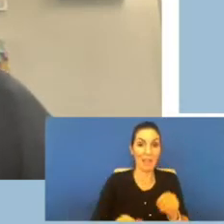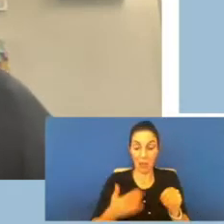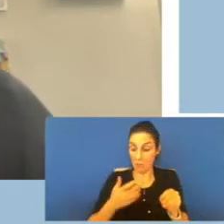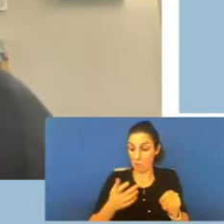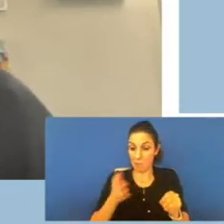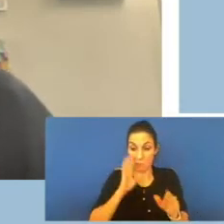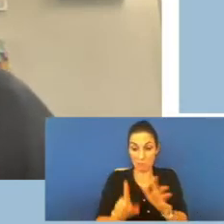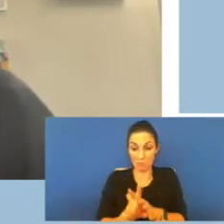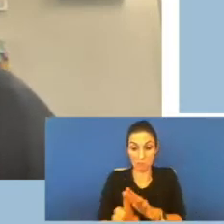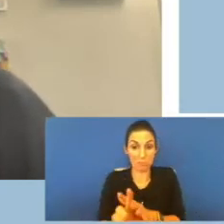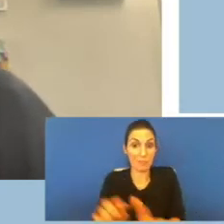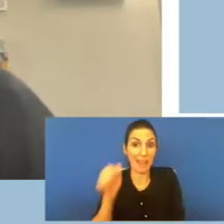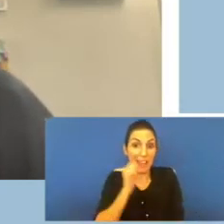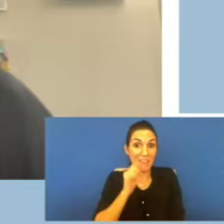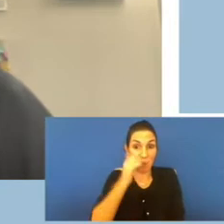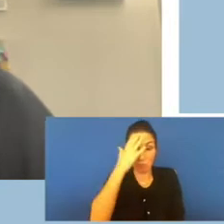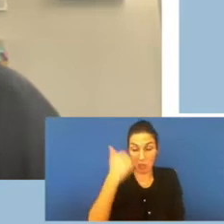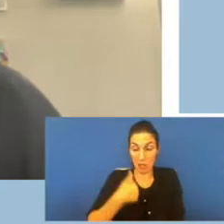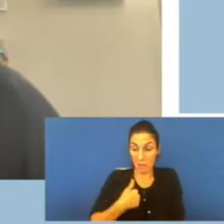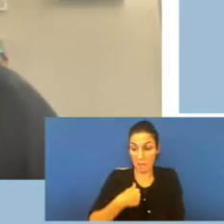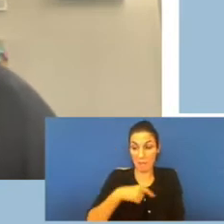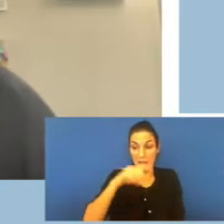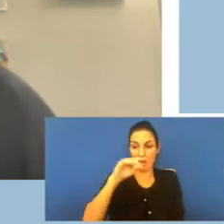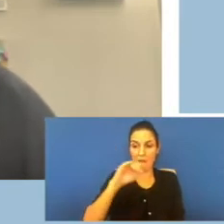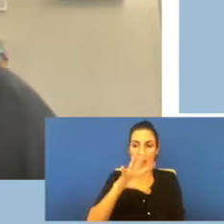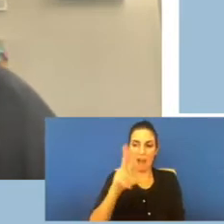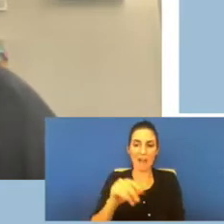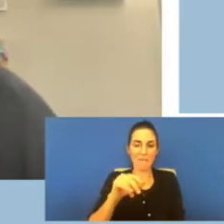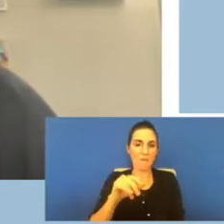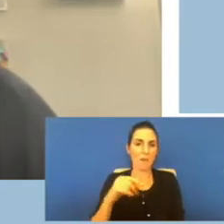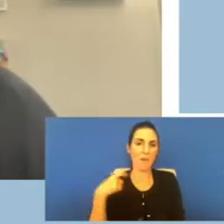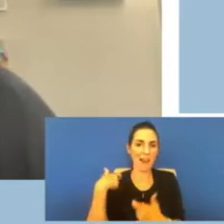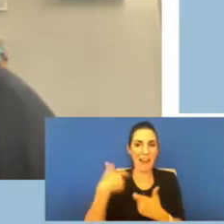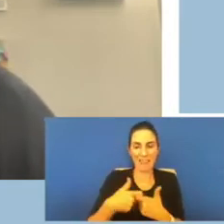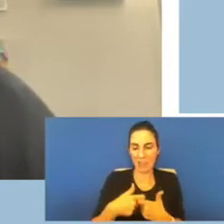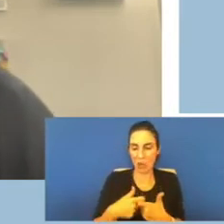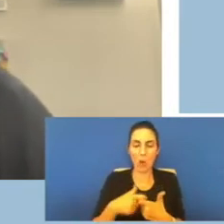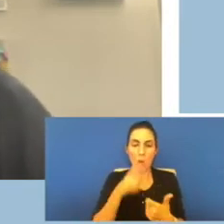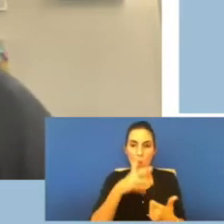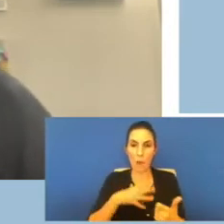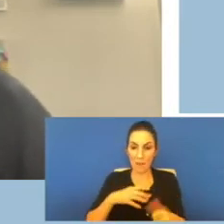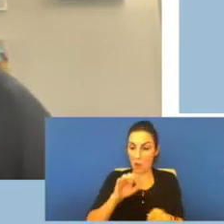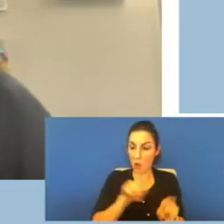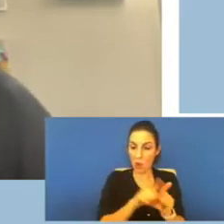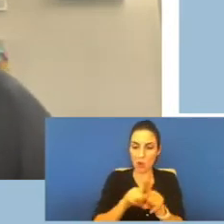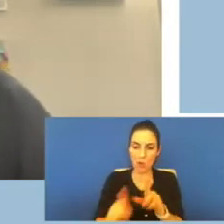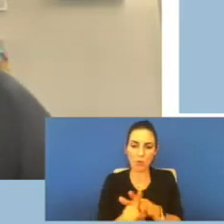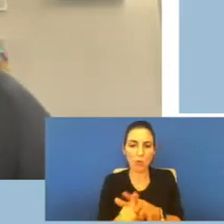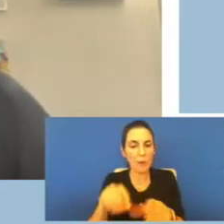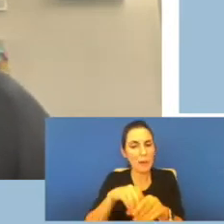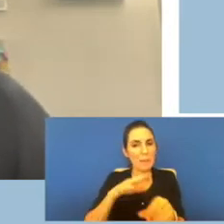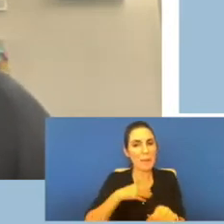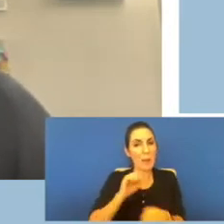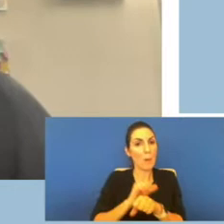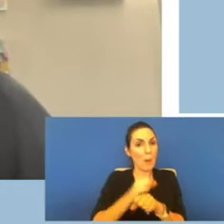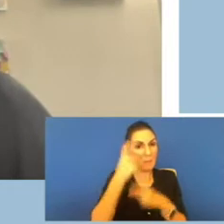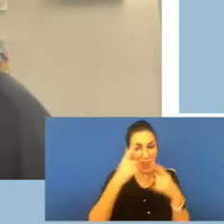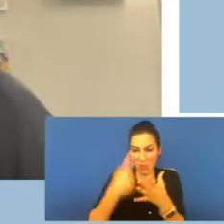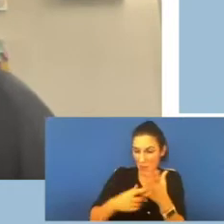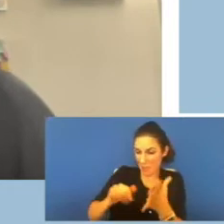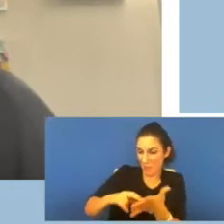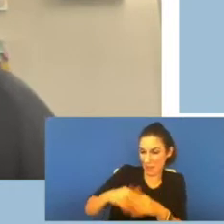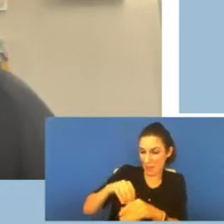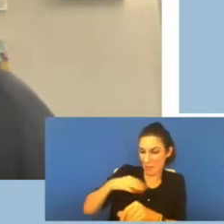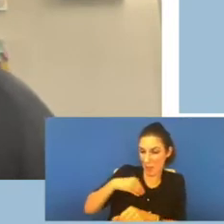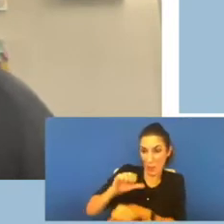an Afro-Latina woman. But it also shows up in my work. And so when I think about what it means in my work, I try to think about